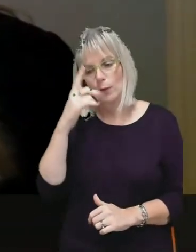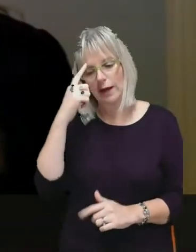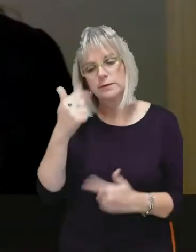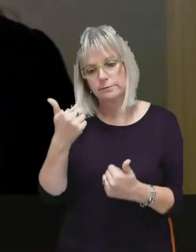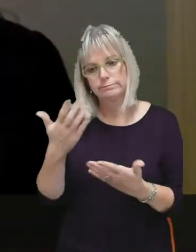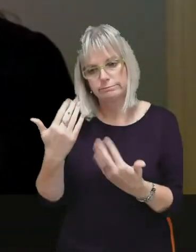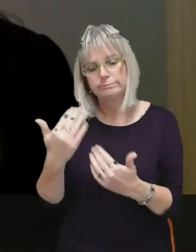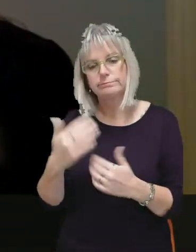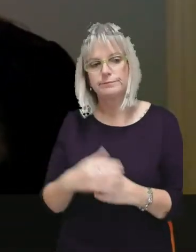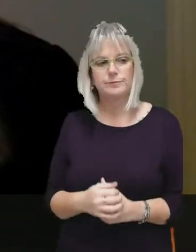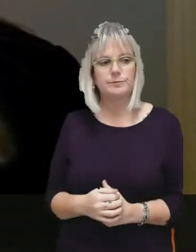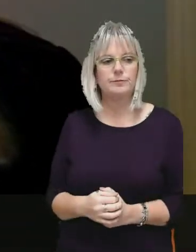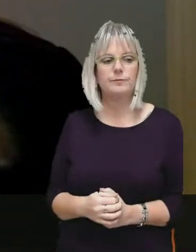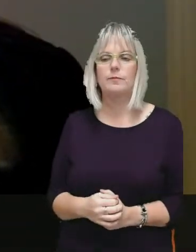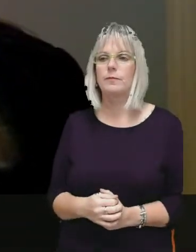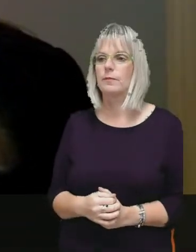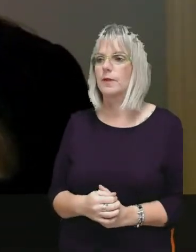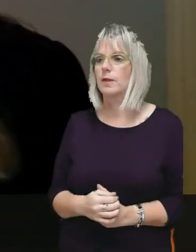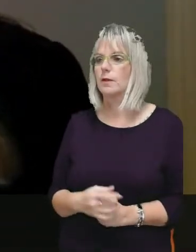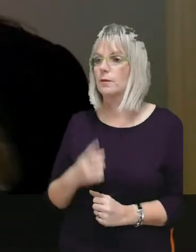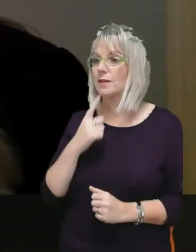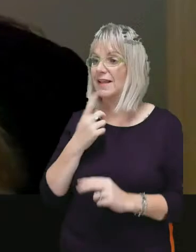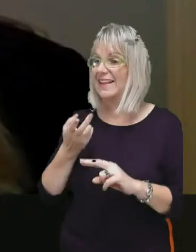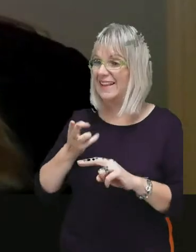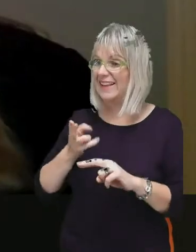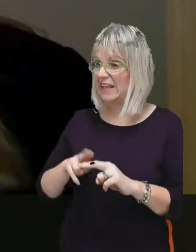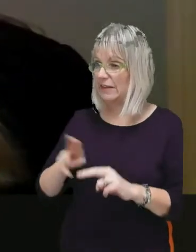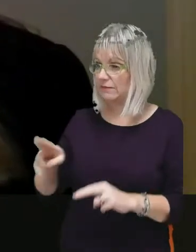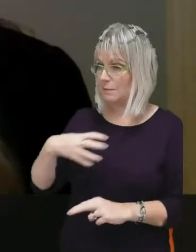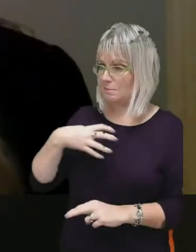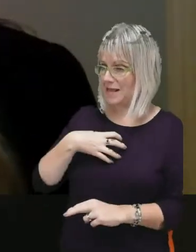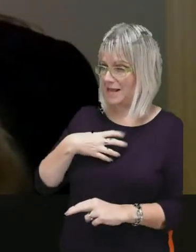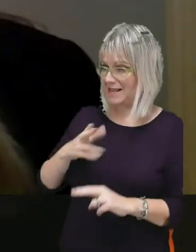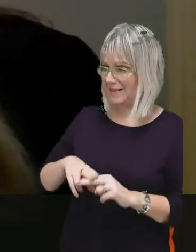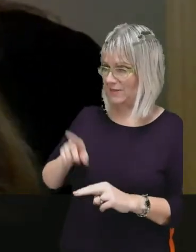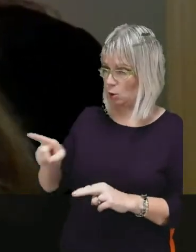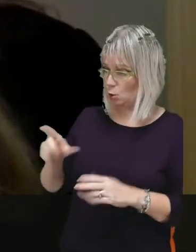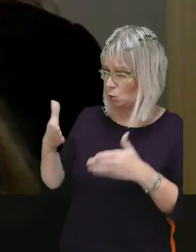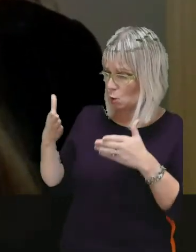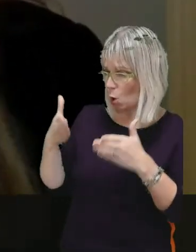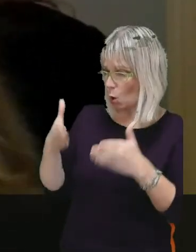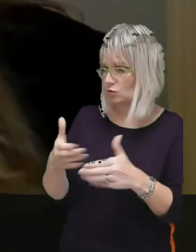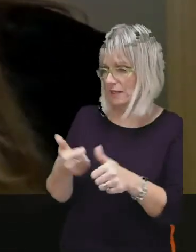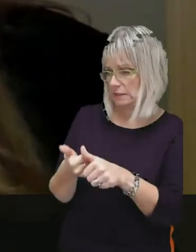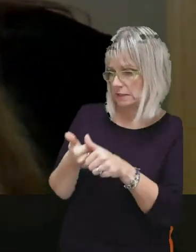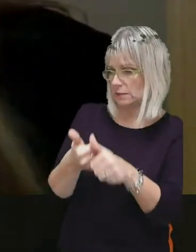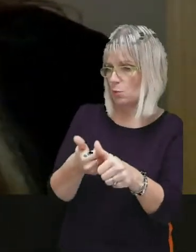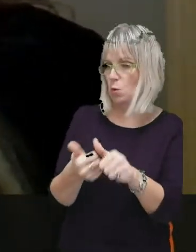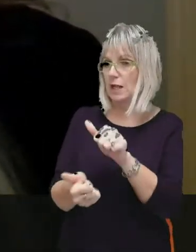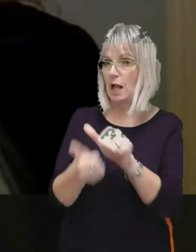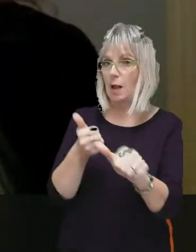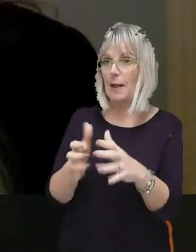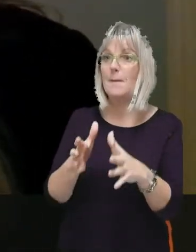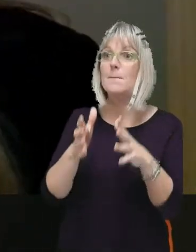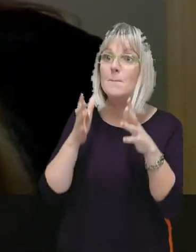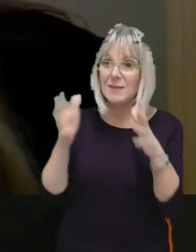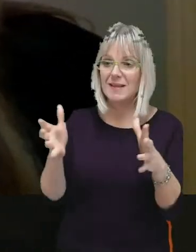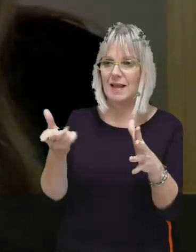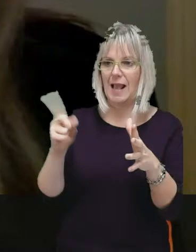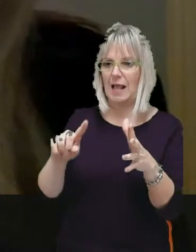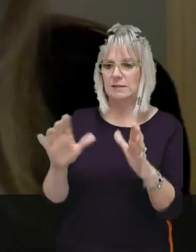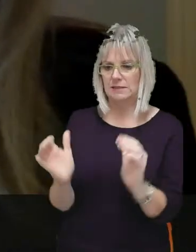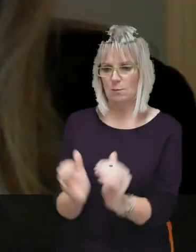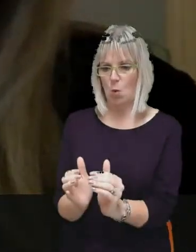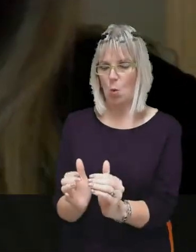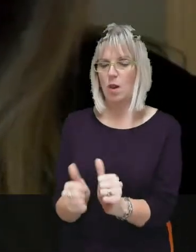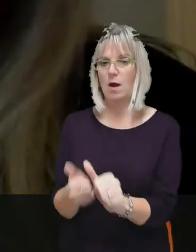if you actually concentrate, Mr. Mayor, on supporting companies, big and small, to help to protect jobs, you